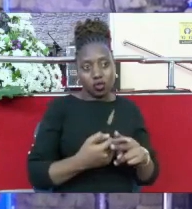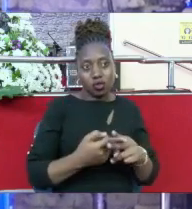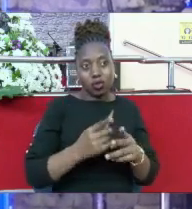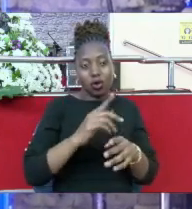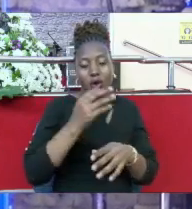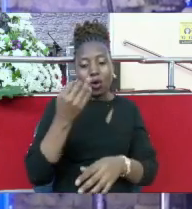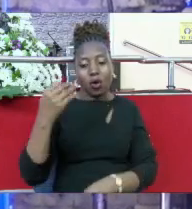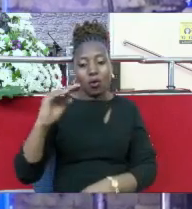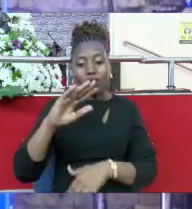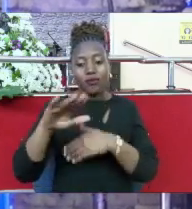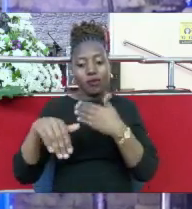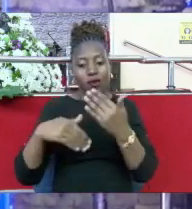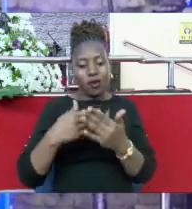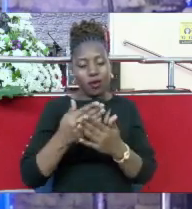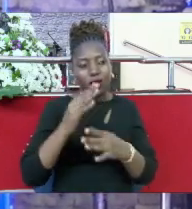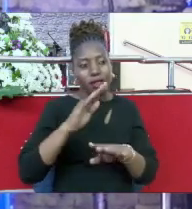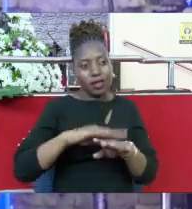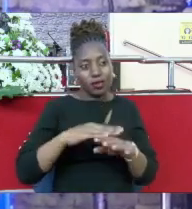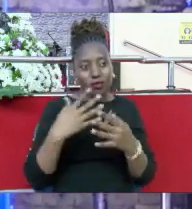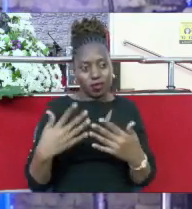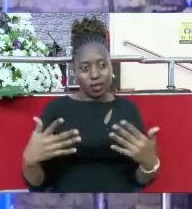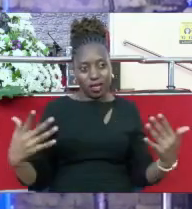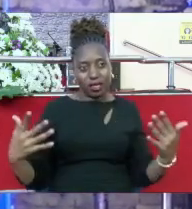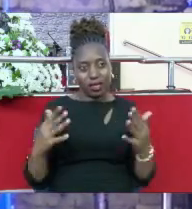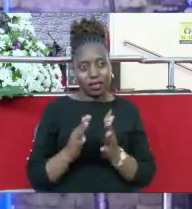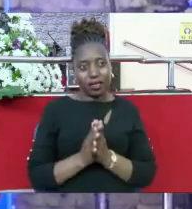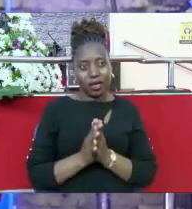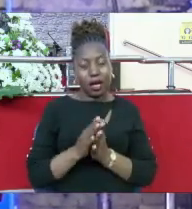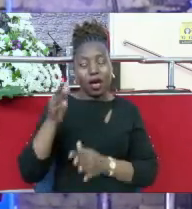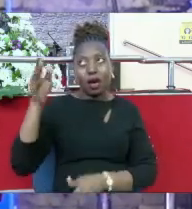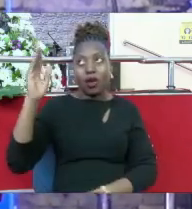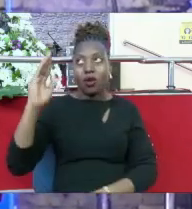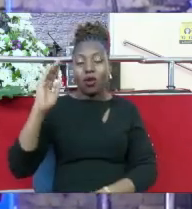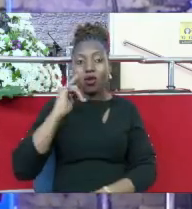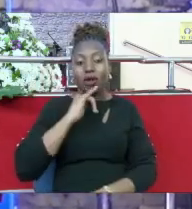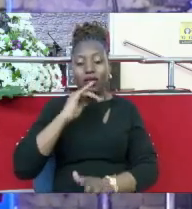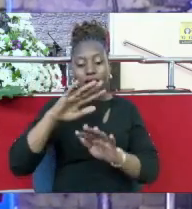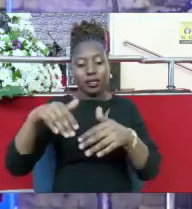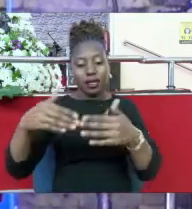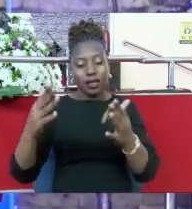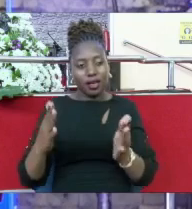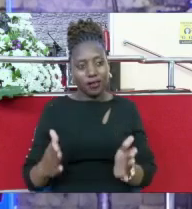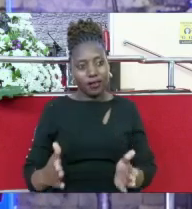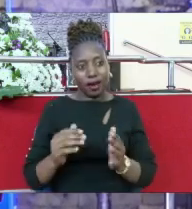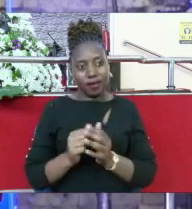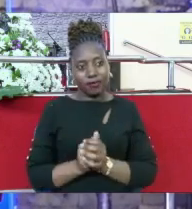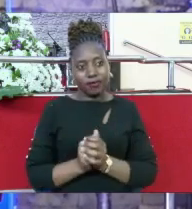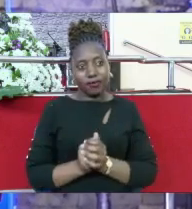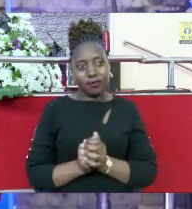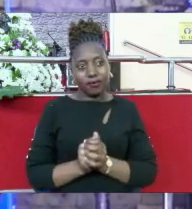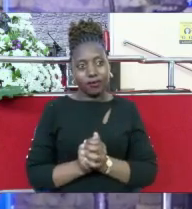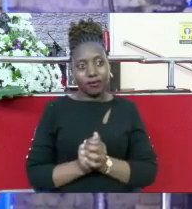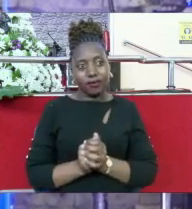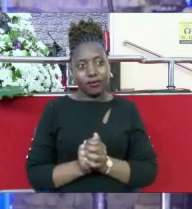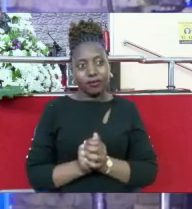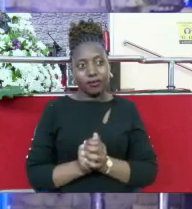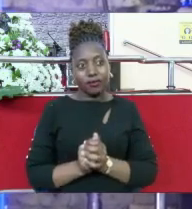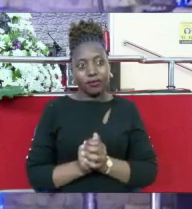Yeye ndiye mwenye vitu vyote mzuri. He's the giver. Yeye ndiye anatupea vitu vizuri. Then two,